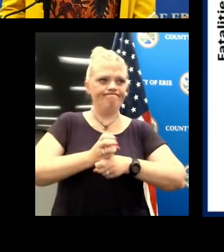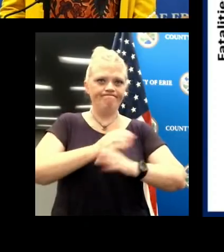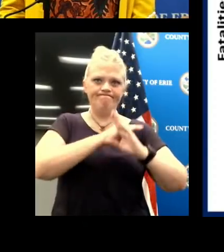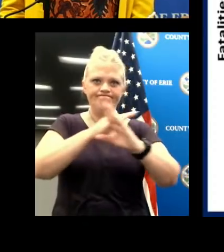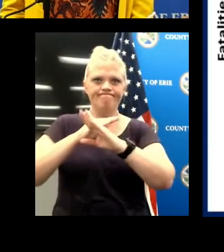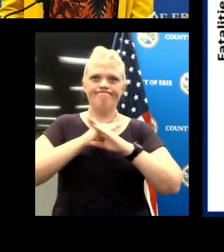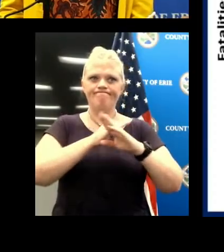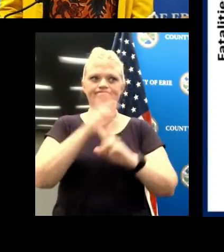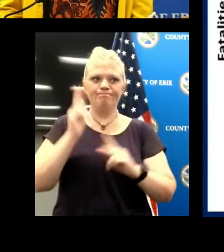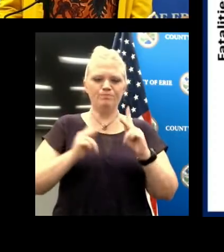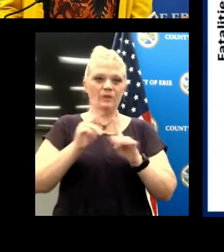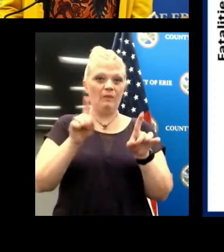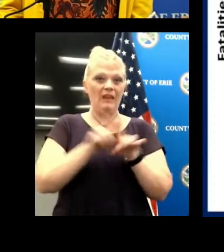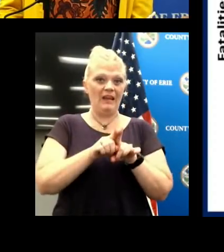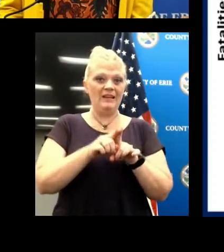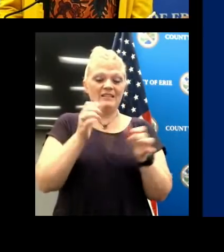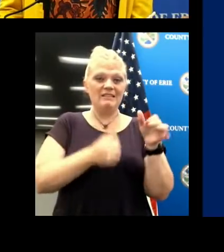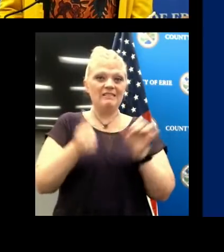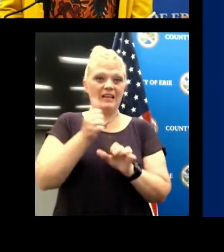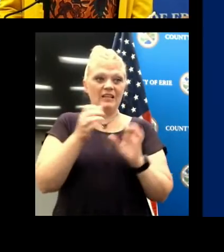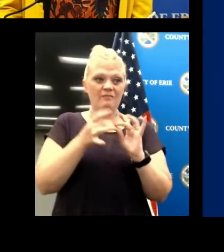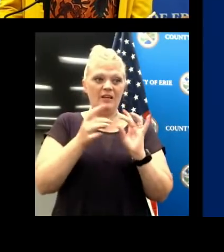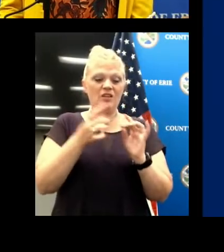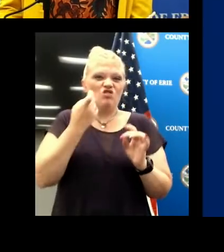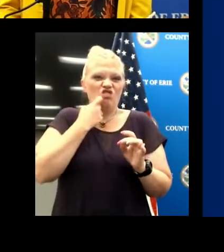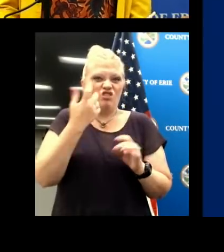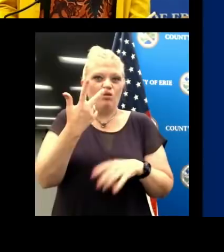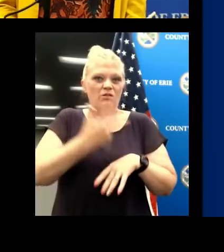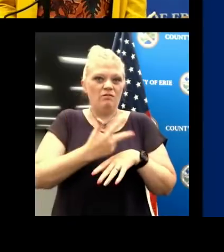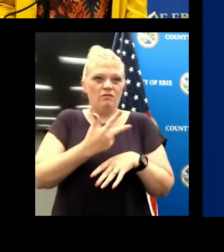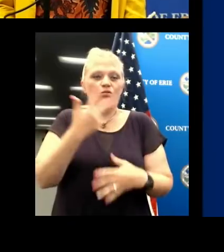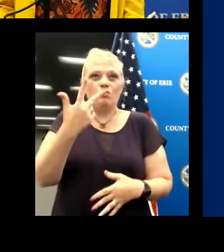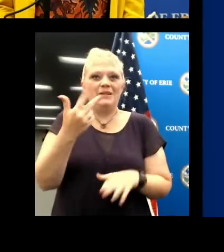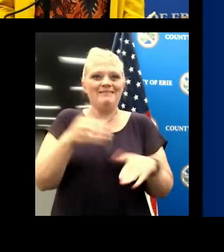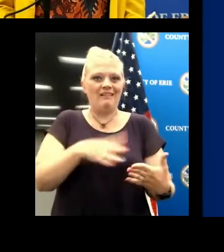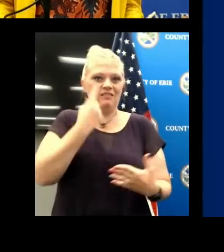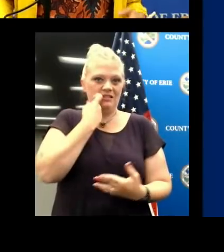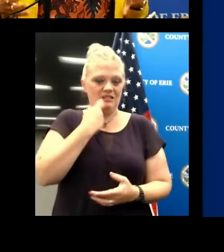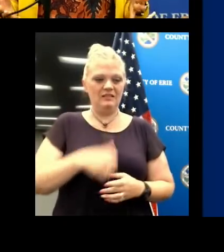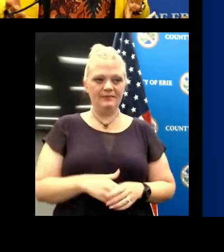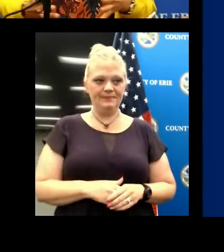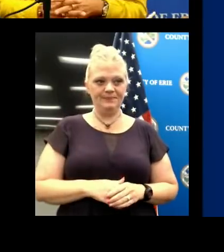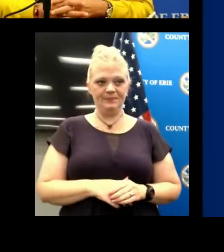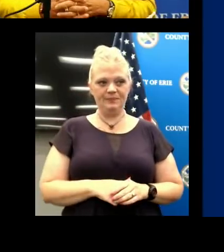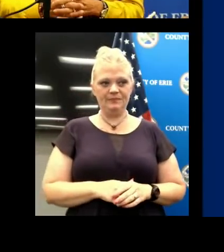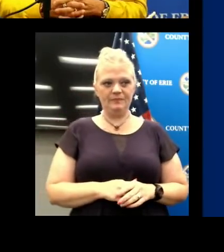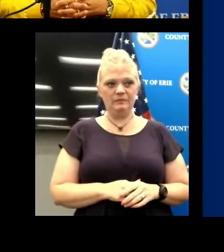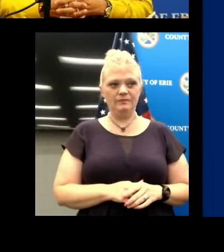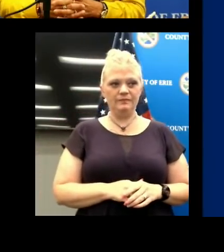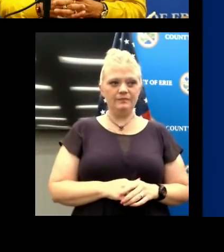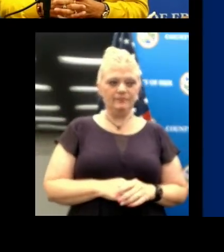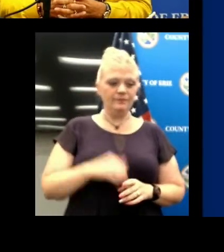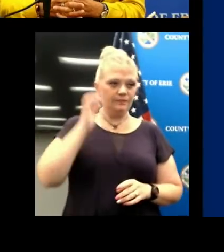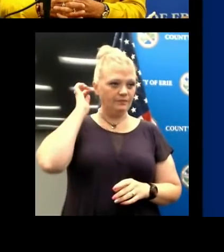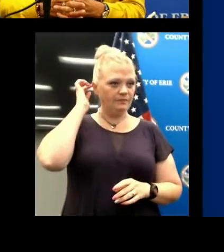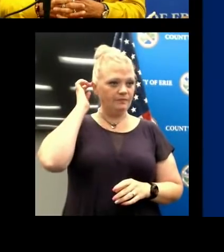mentioned, we had 3 deaths recently. So again, looking at our